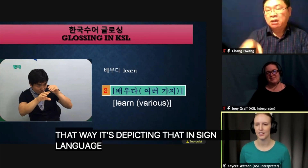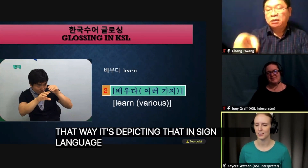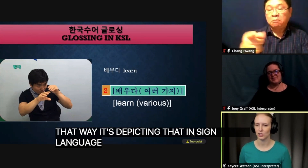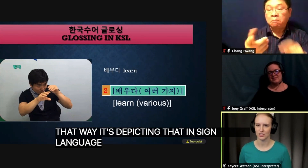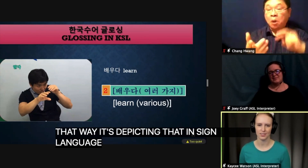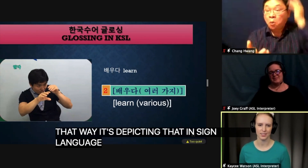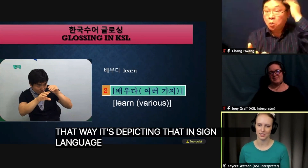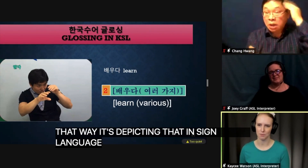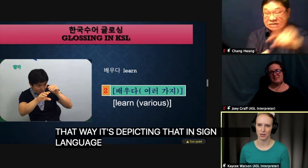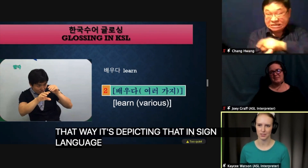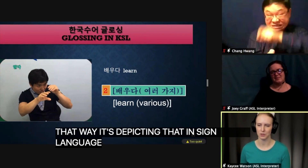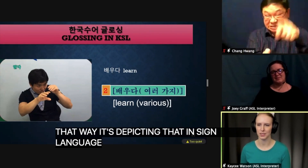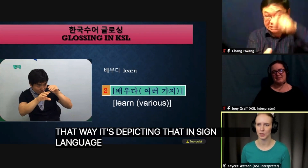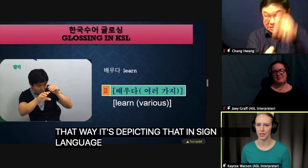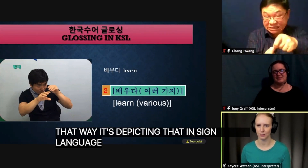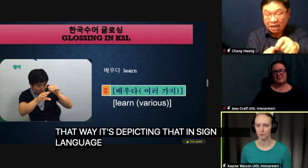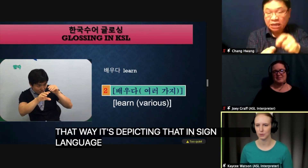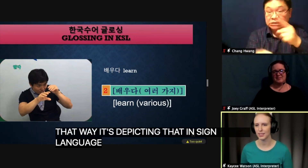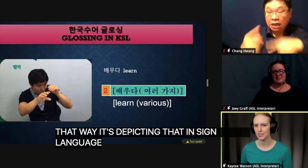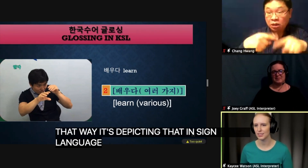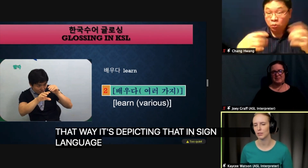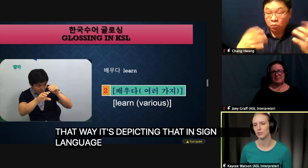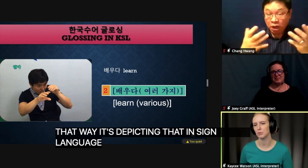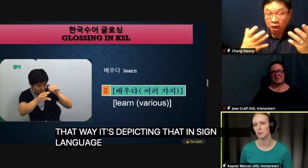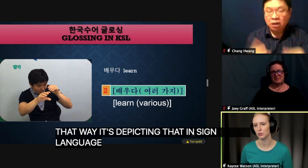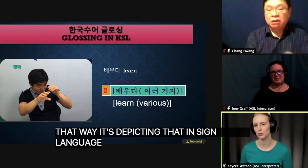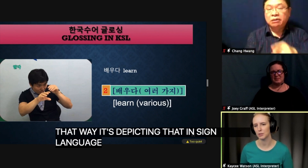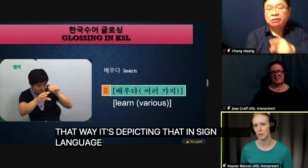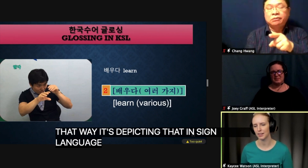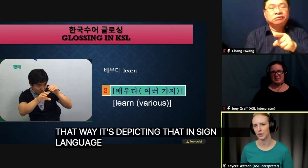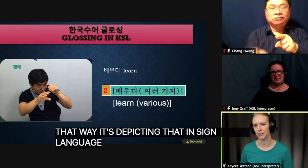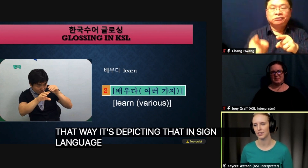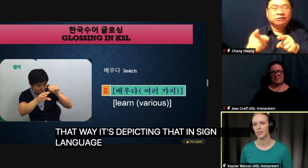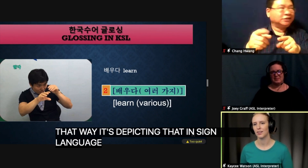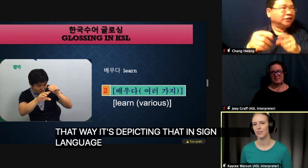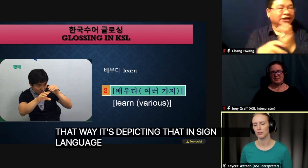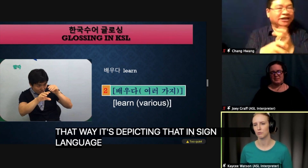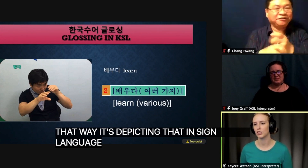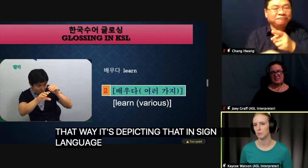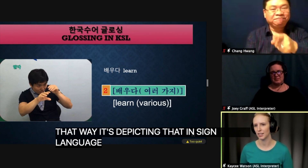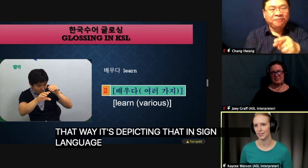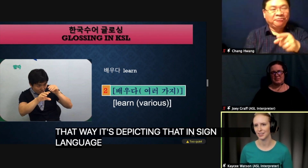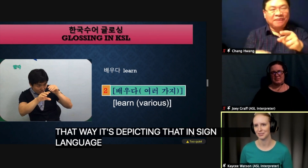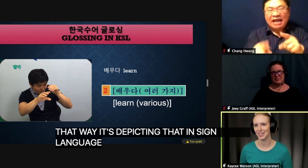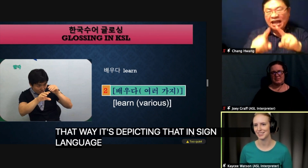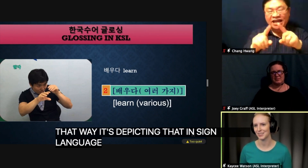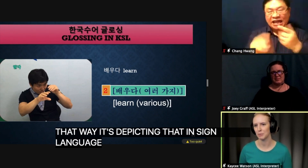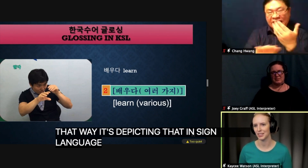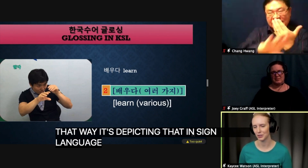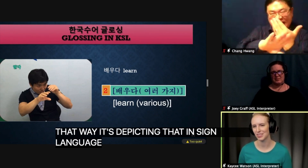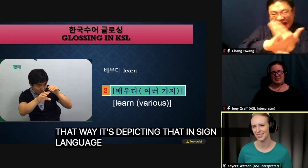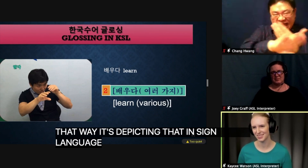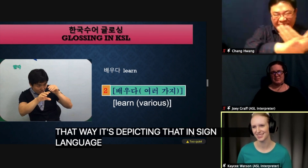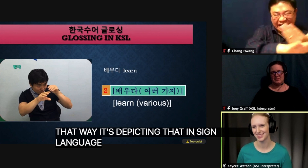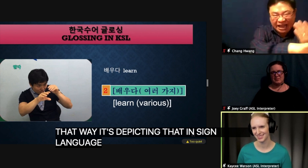meaning. And that's just, this is not possible. That's why we have to have parentheses. We have to be able to expand upon the rich meaning of signs